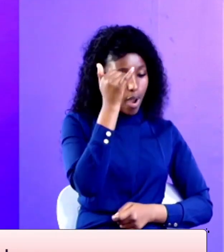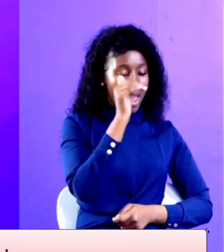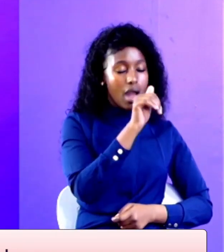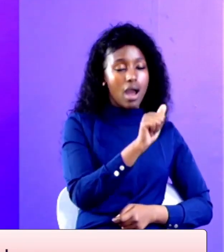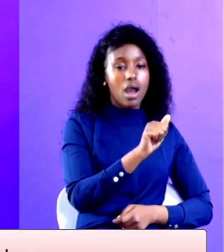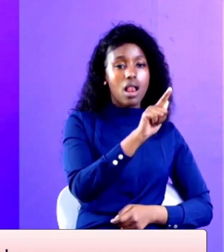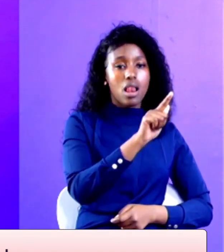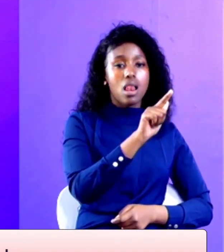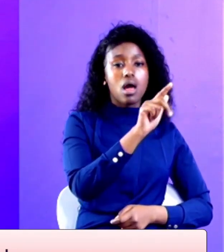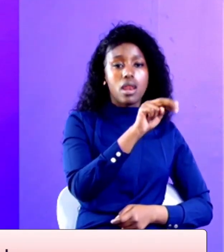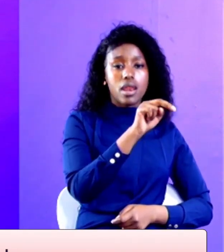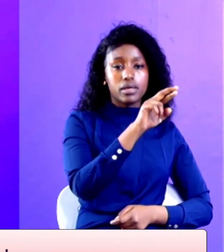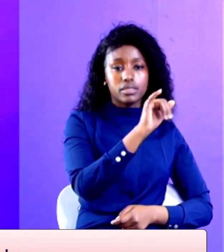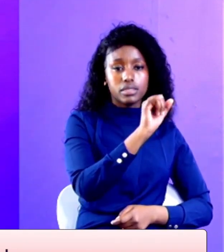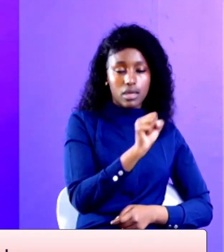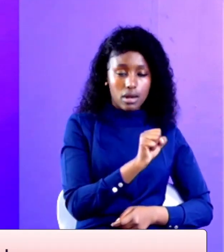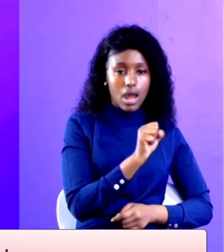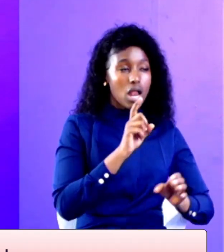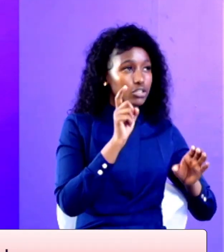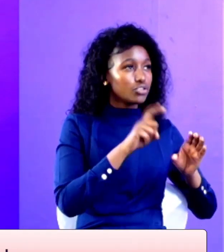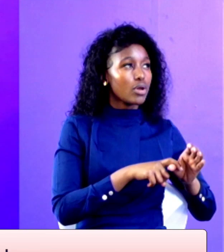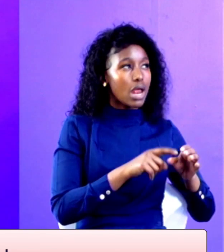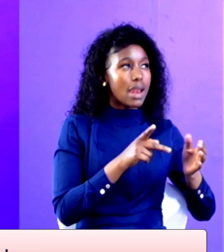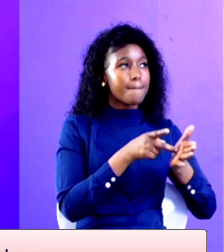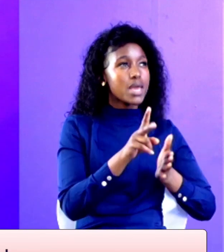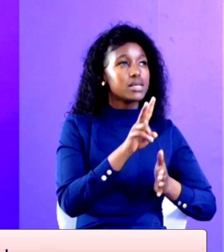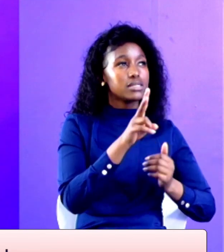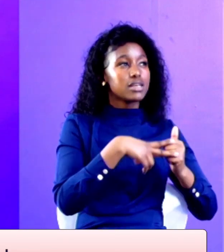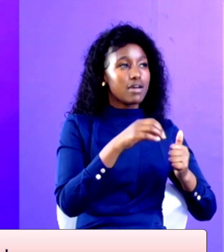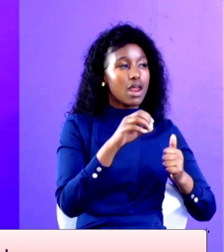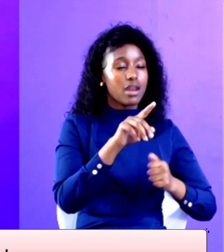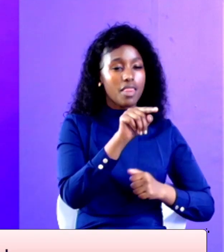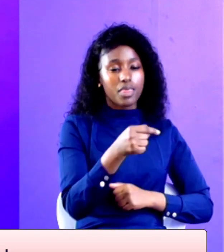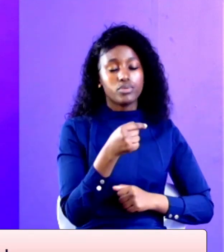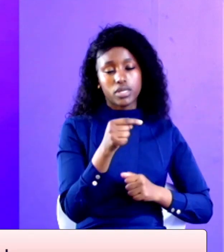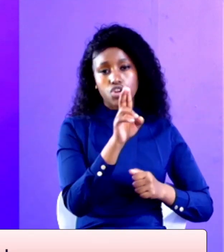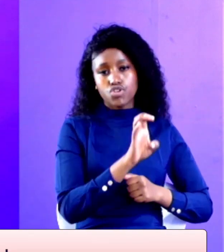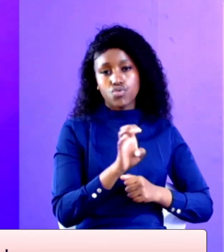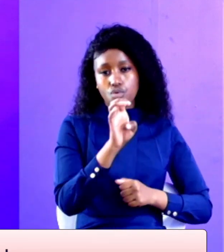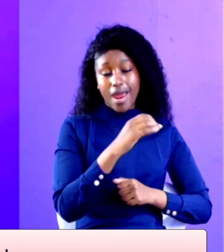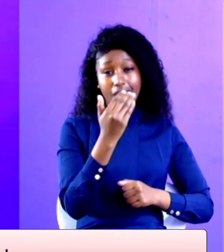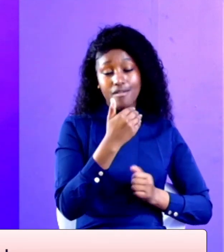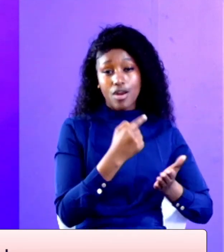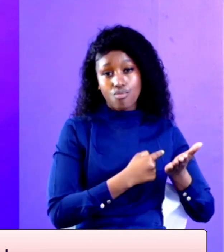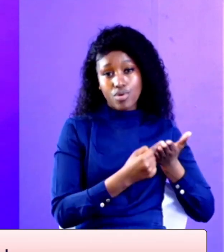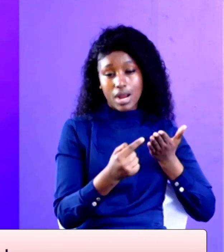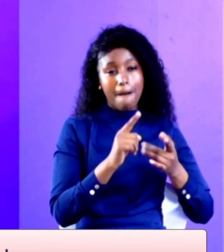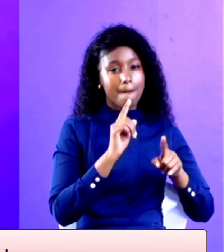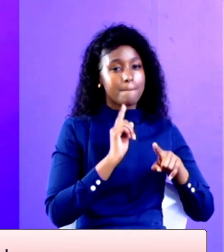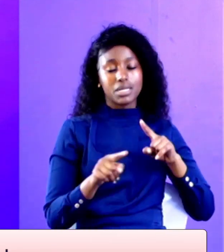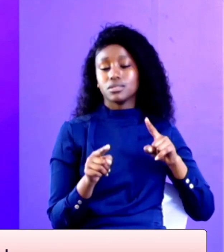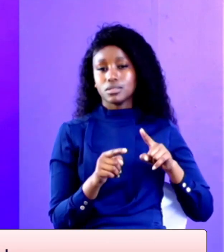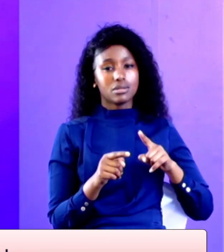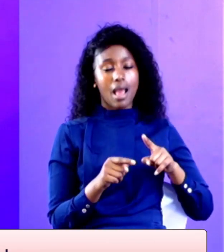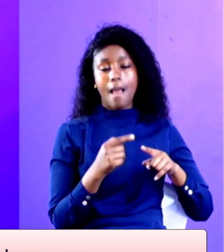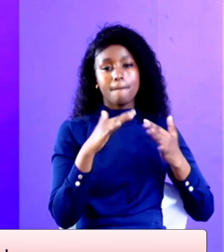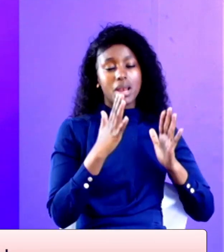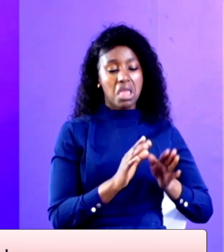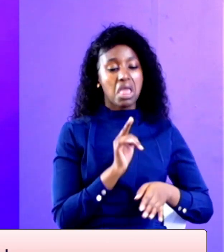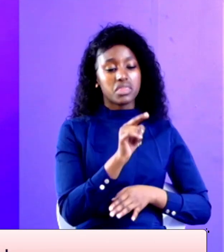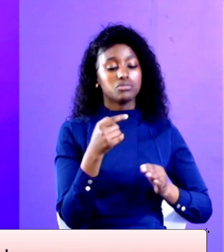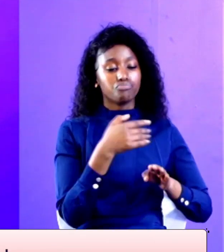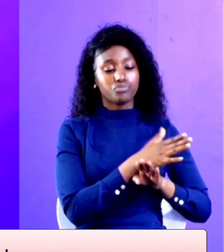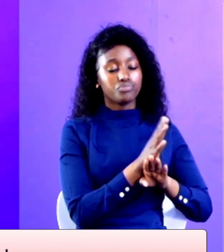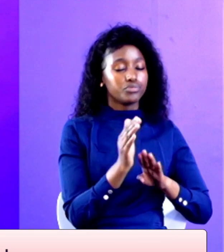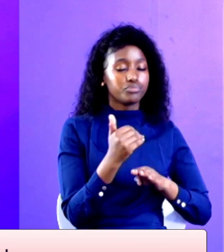a 700k euros per week, but they never, the player rejected.